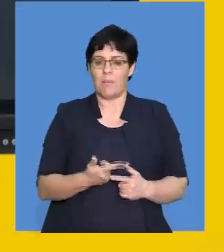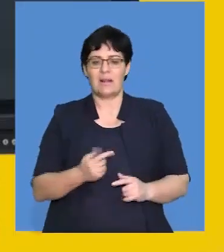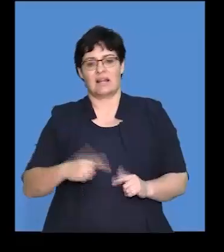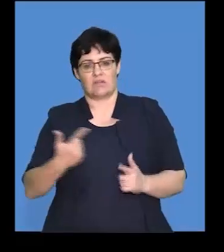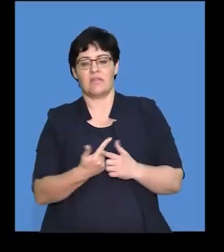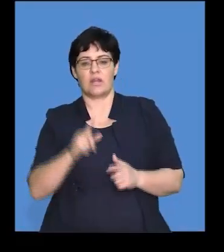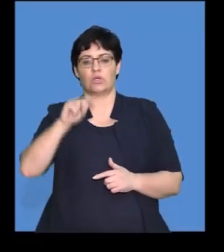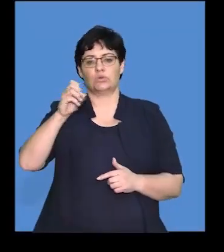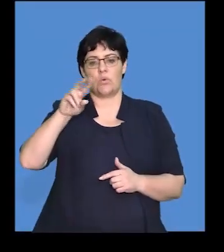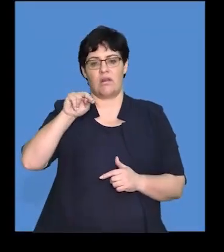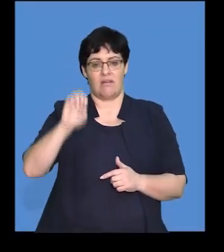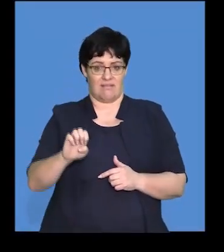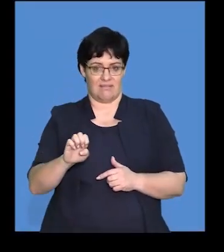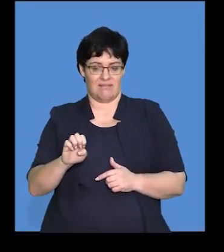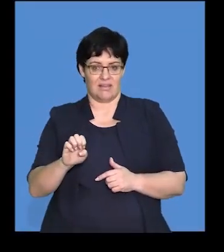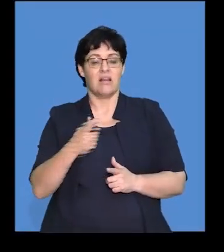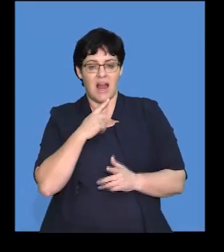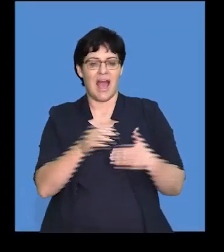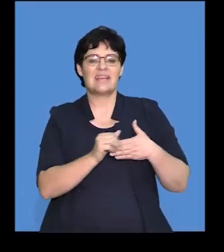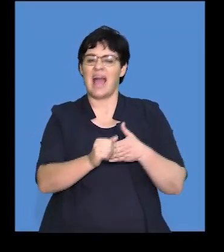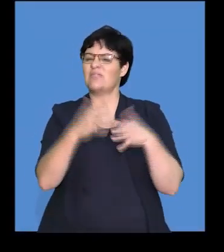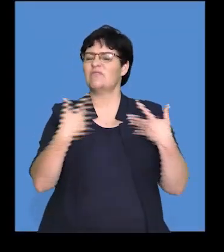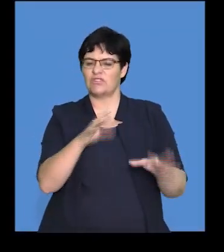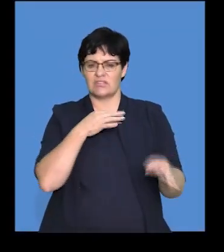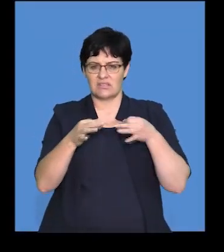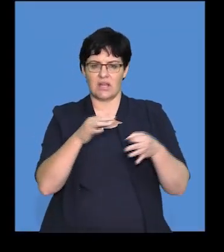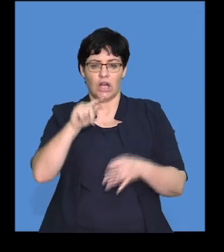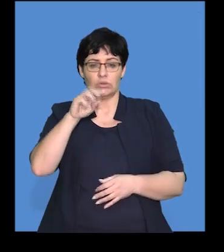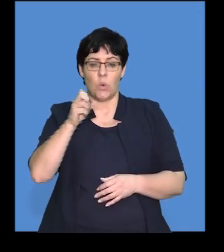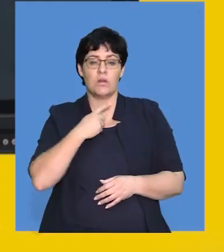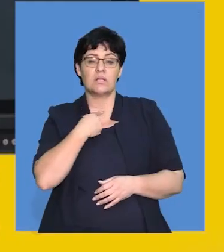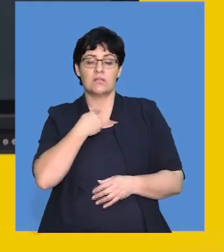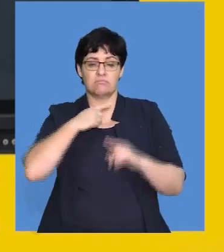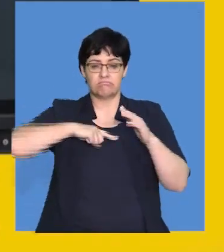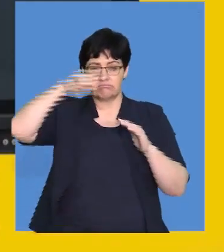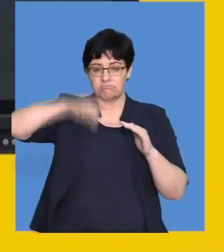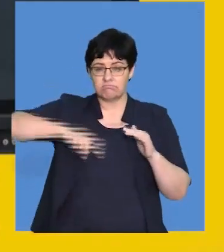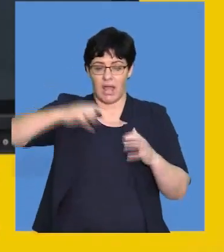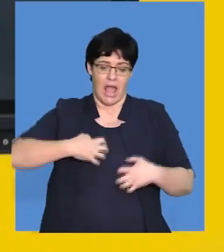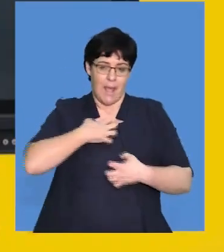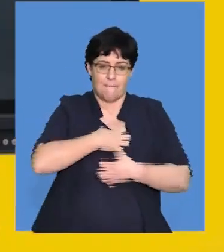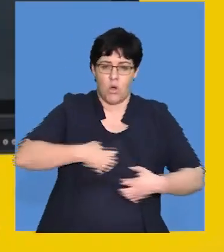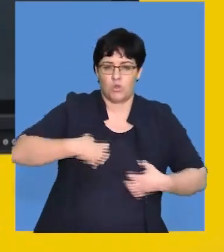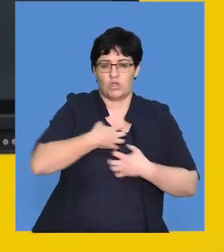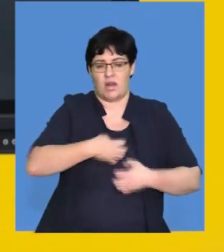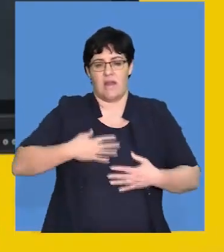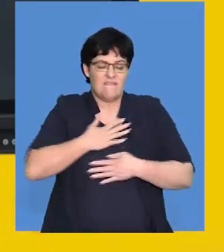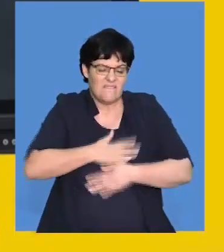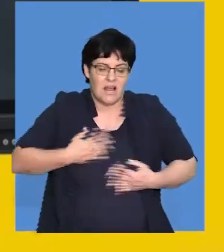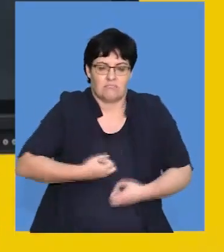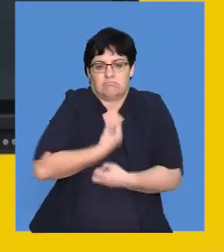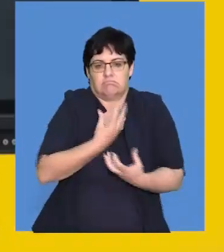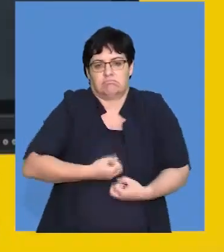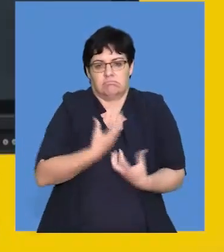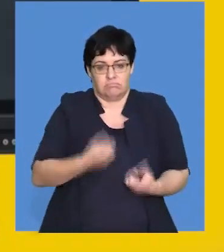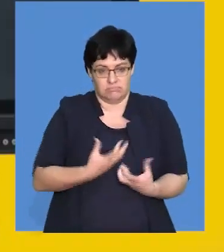got tone. And remember, we spoke about in the guide how tone is about the emotion or the feeling